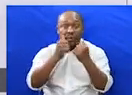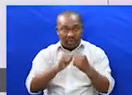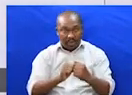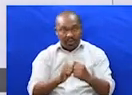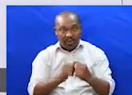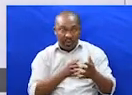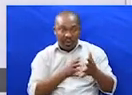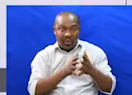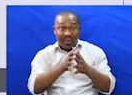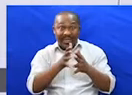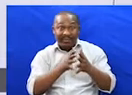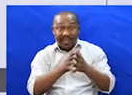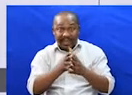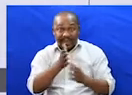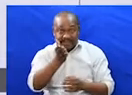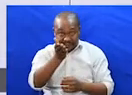explain